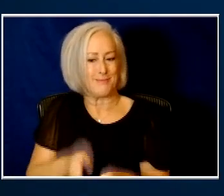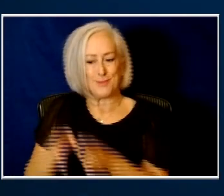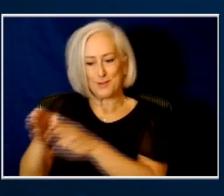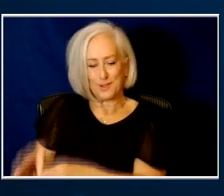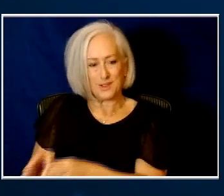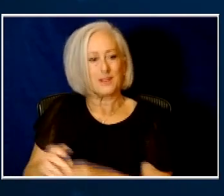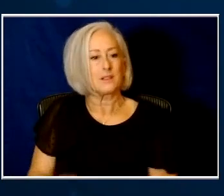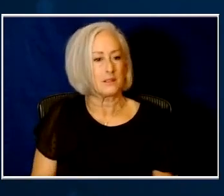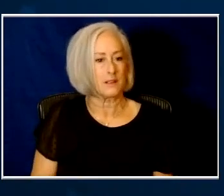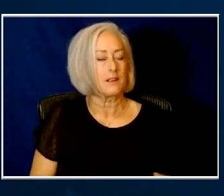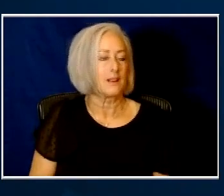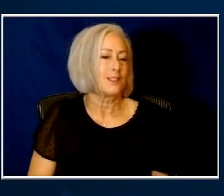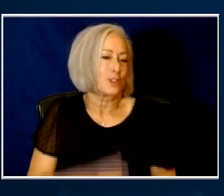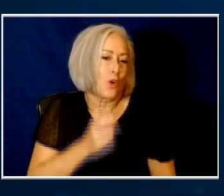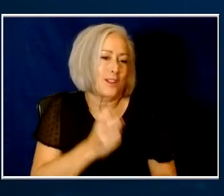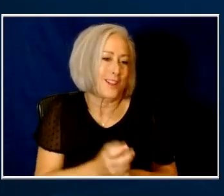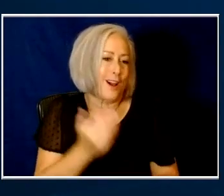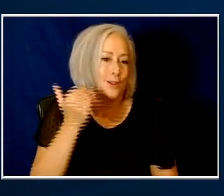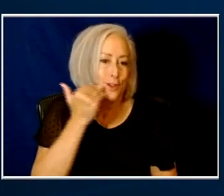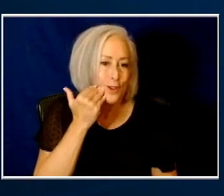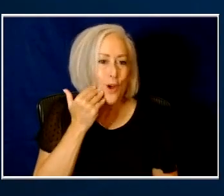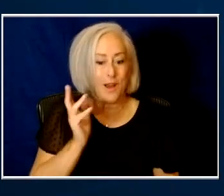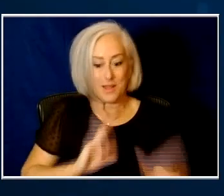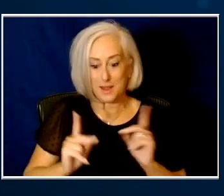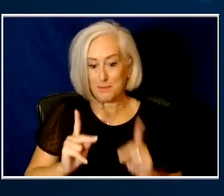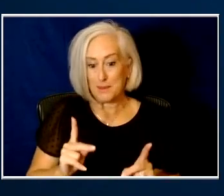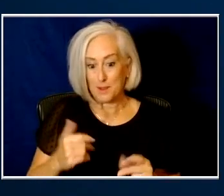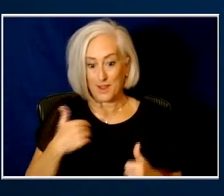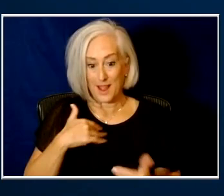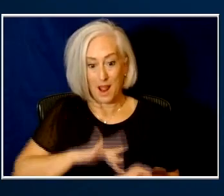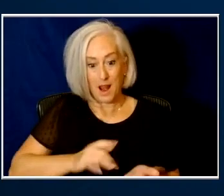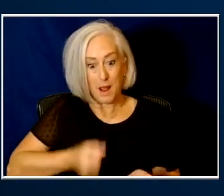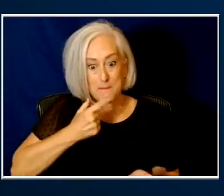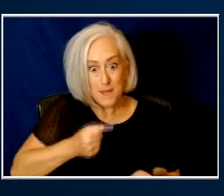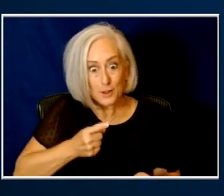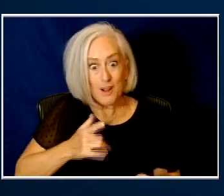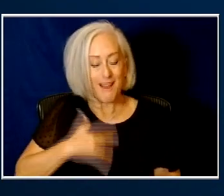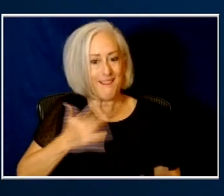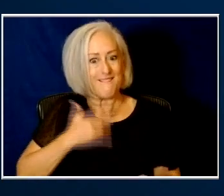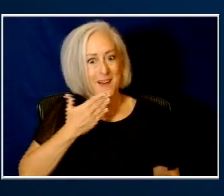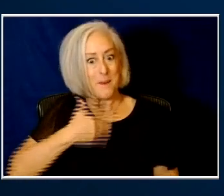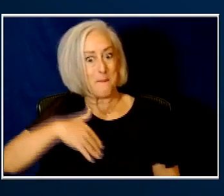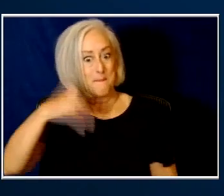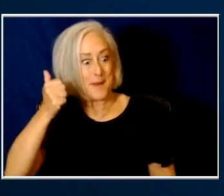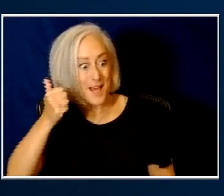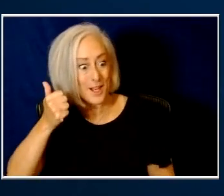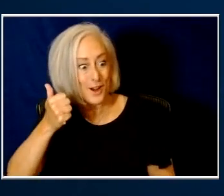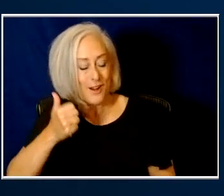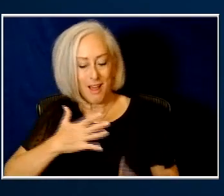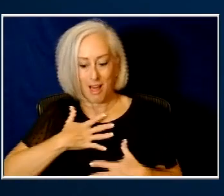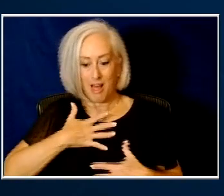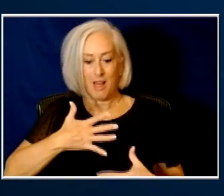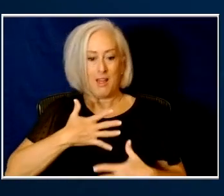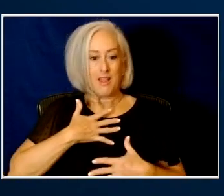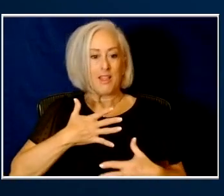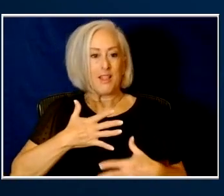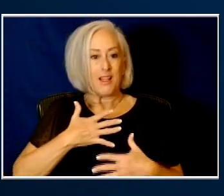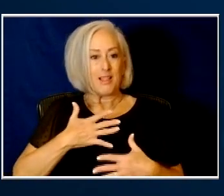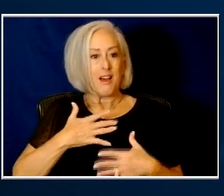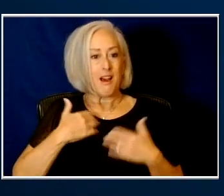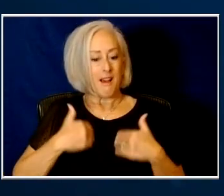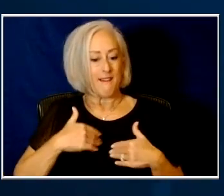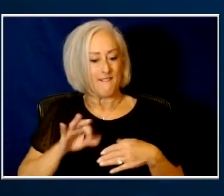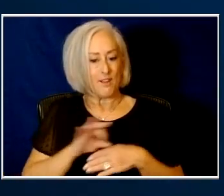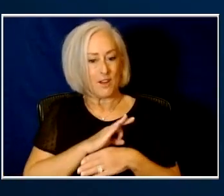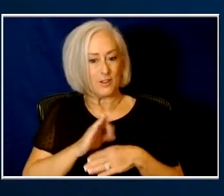were getting the treatment drug, they all felt so much better and their lung function got better. Like, oh yeah, you must not have gotten the placebo, and we were right because it was such a clear difference.